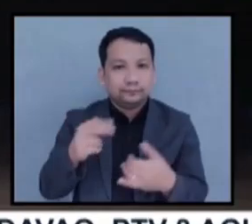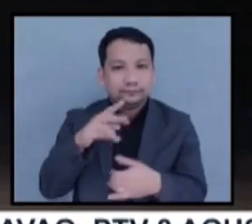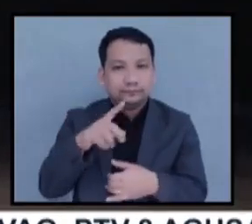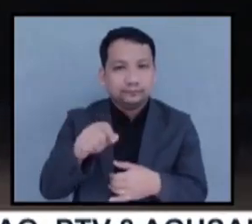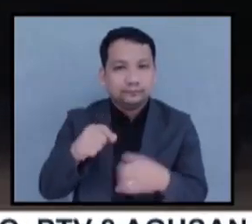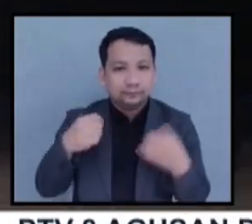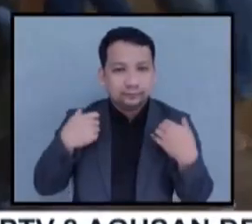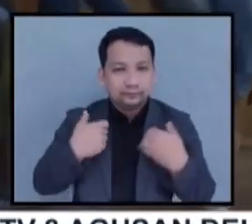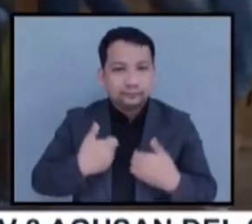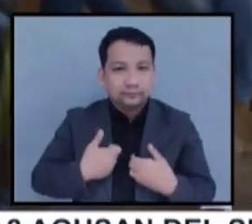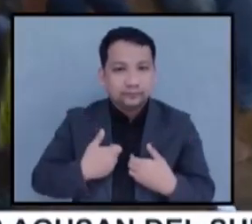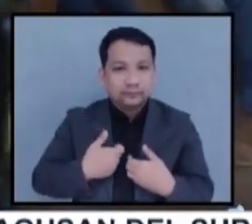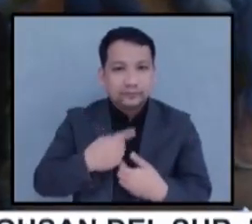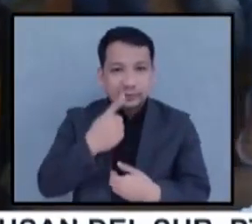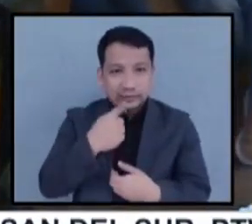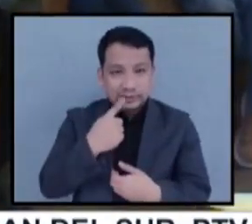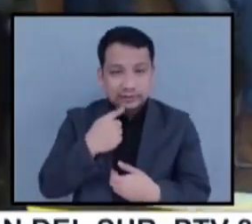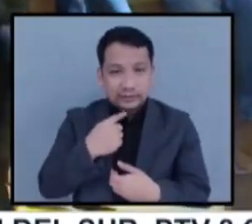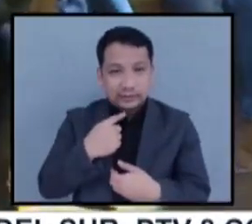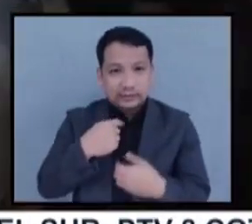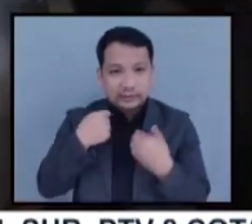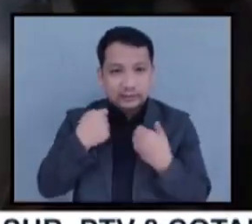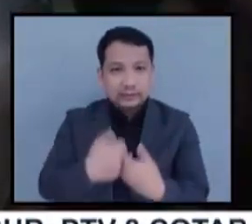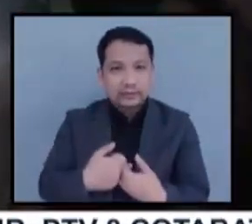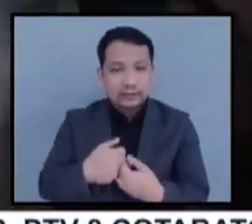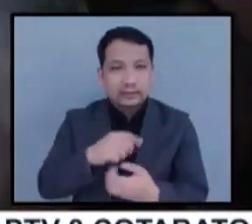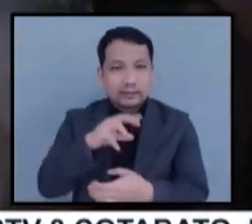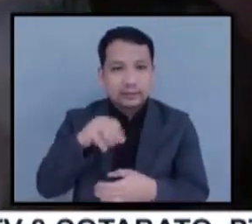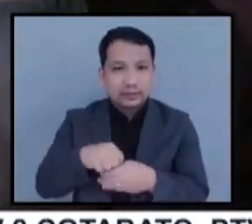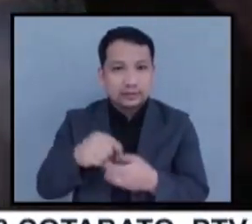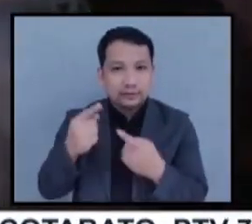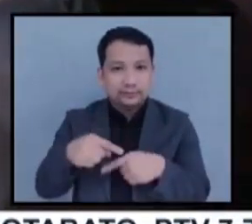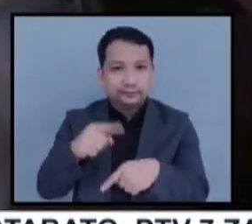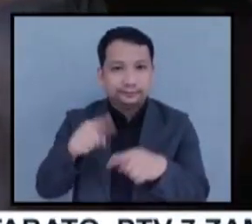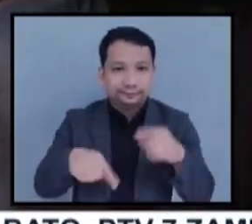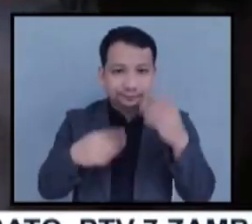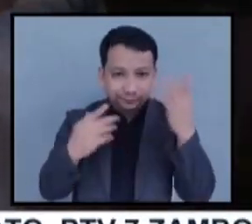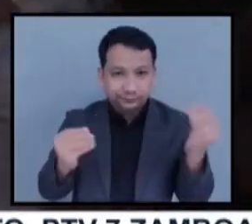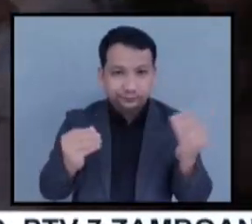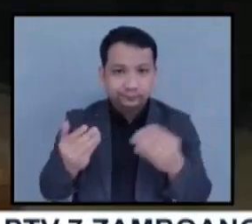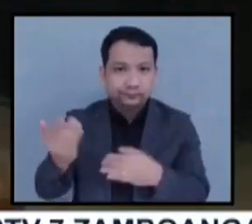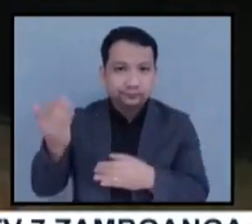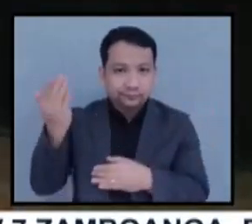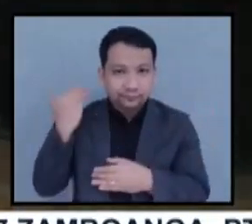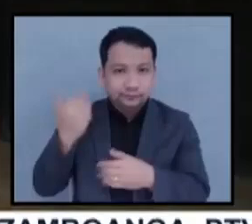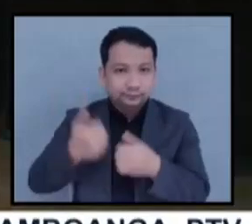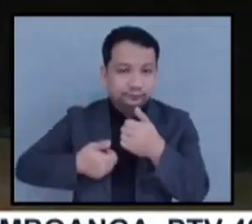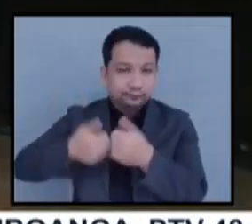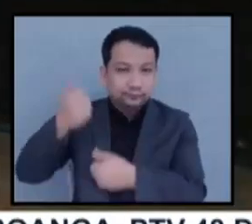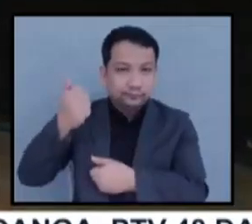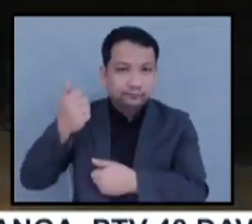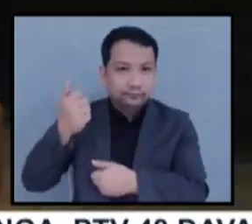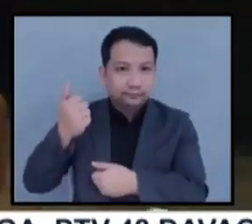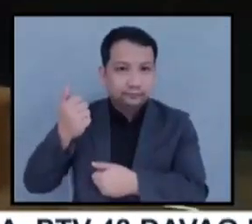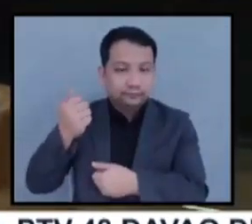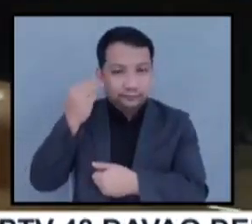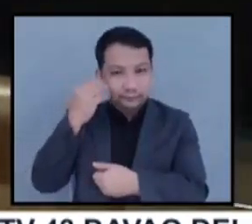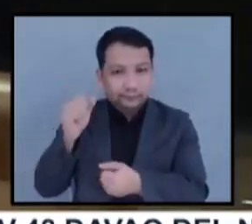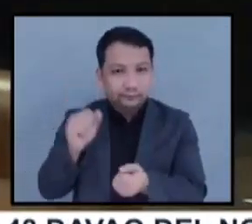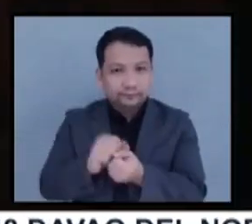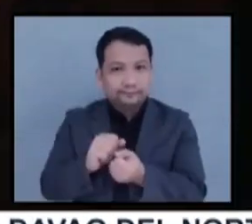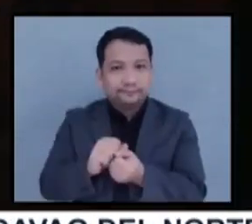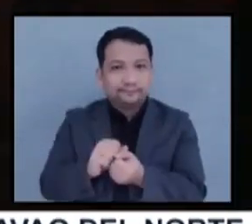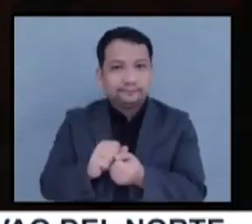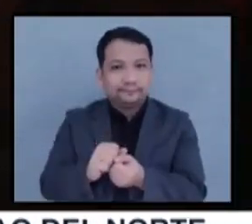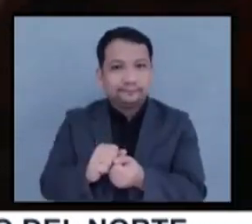at red suits. Dumalo rin sa naturang event ang ilan sa mga past winner ng Mistress of Filipinas at ang reigning man